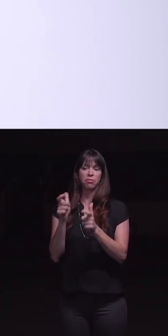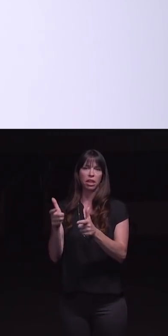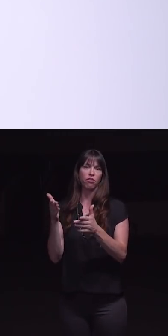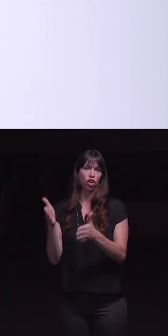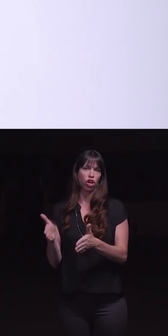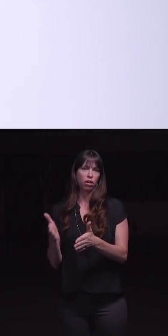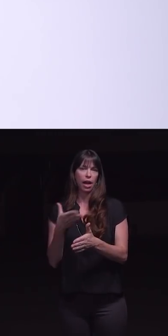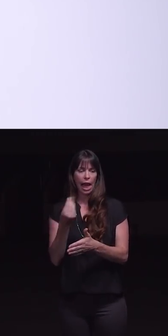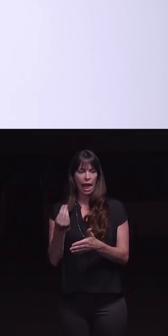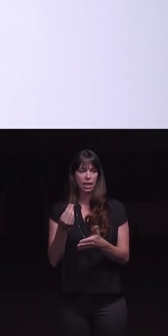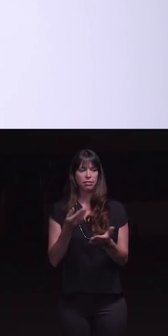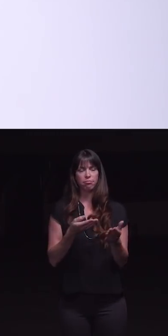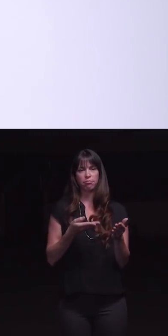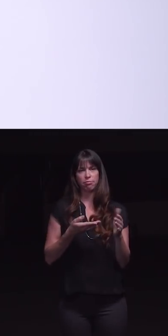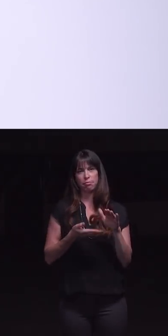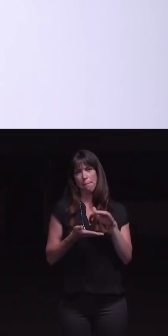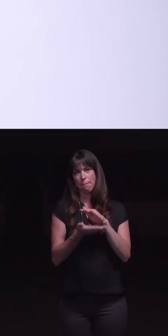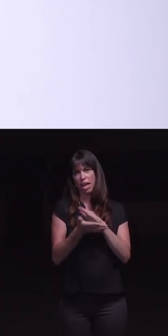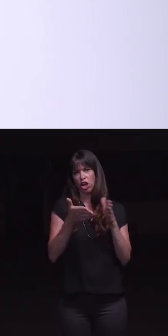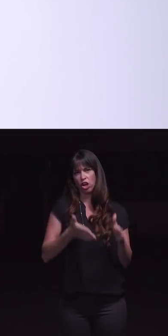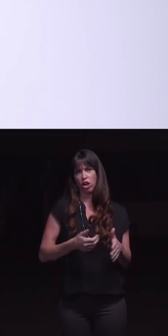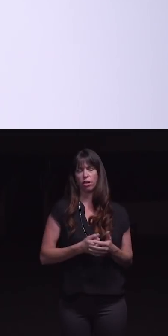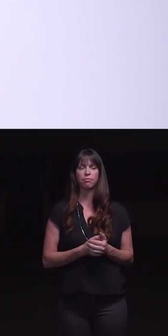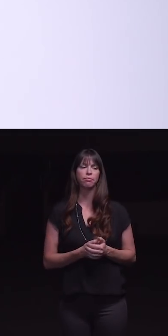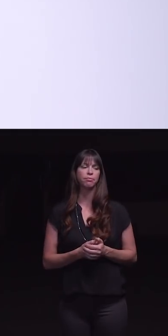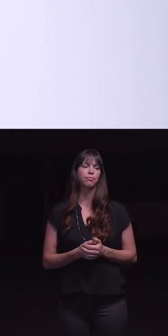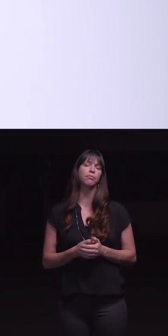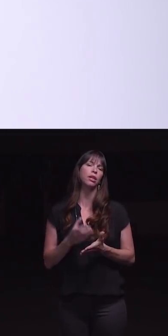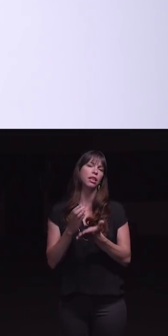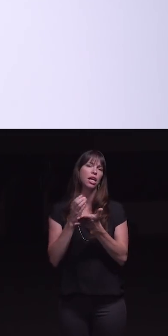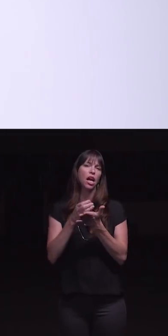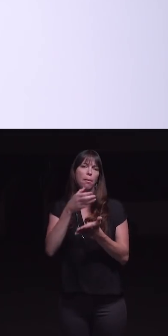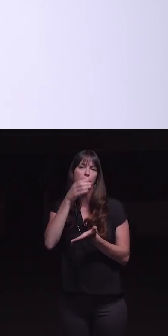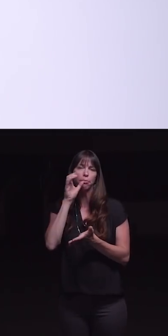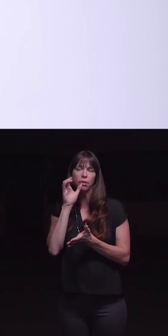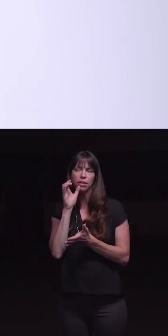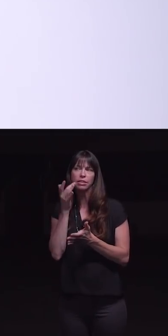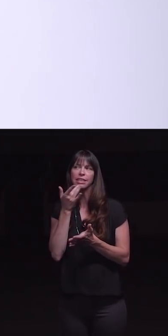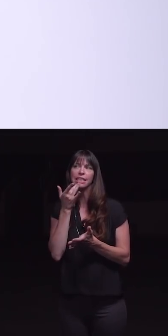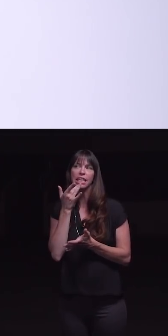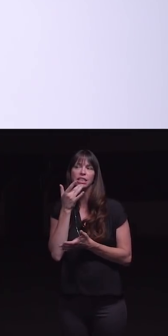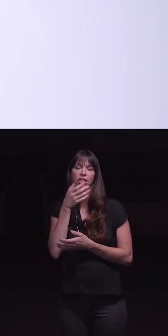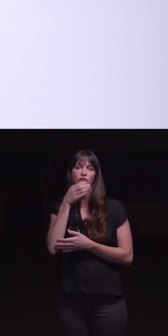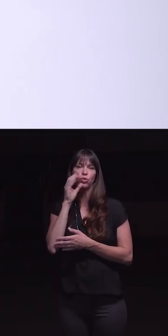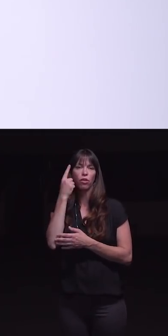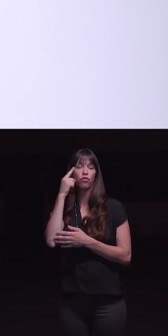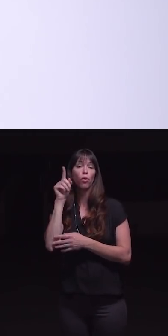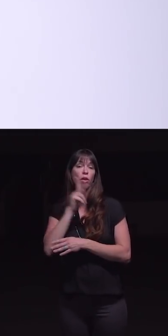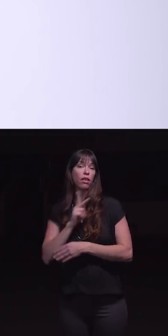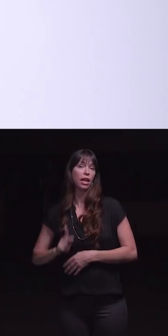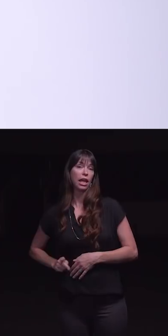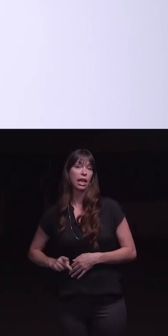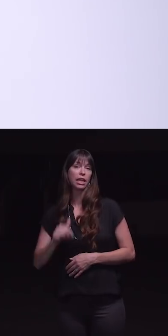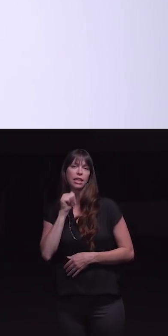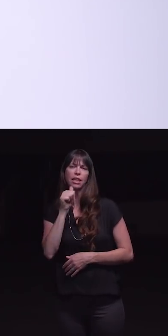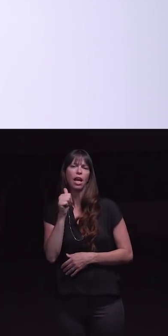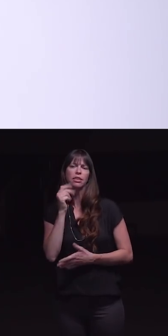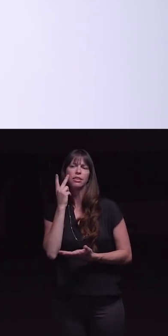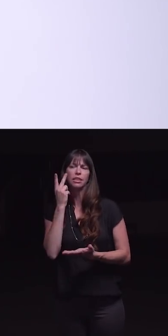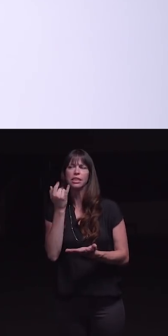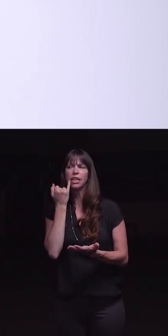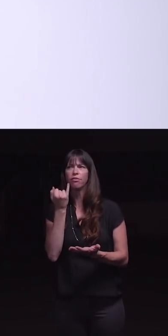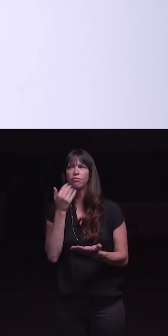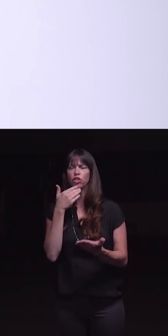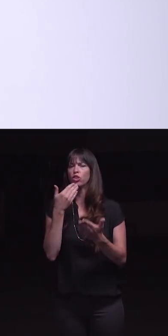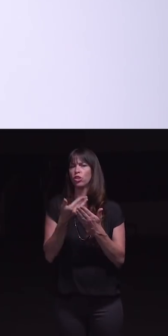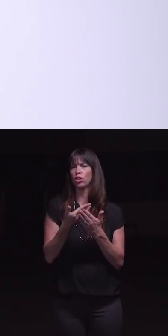an ancient job. It's kind of like a sommelier that tastes wine for the king. not to see if it's quality, but to